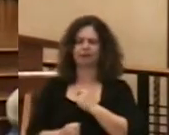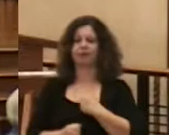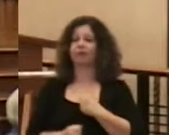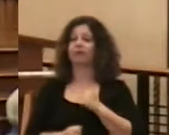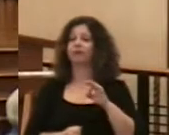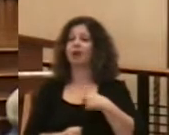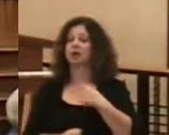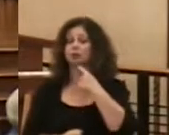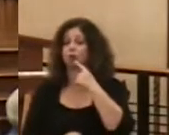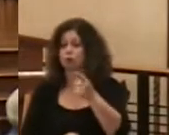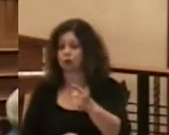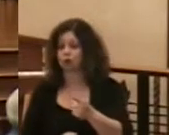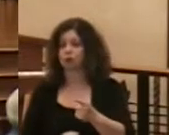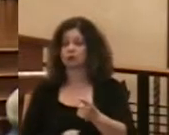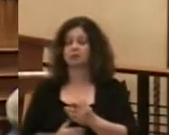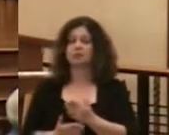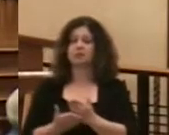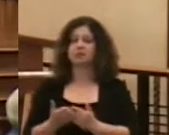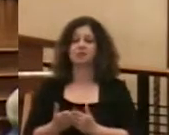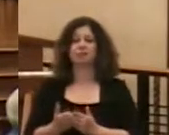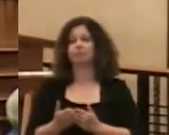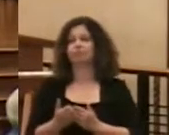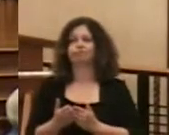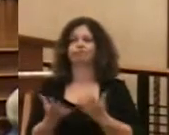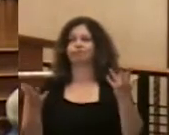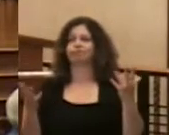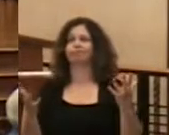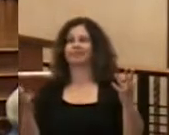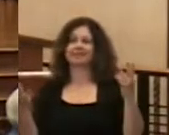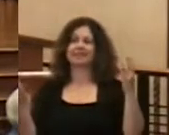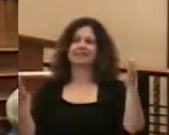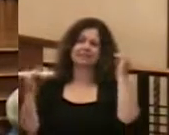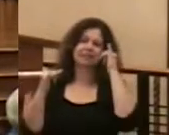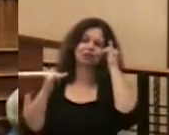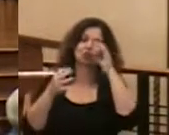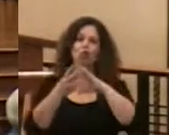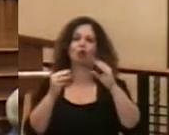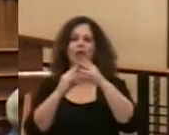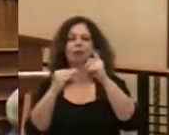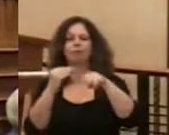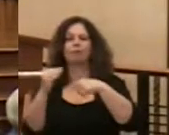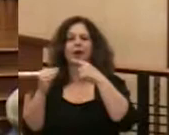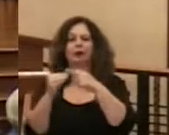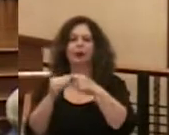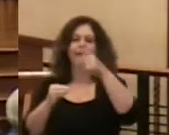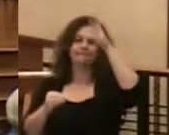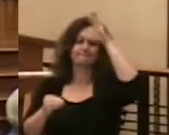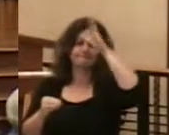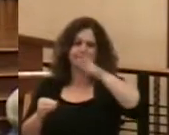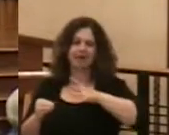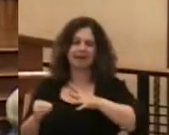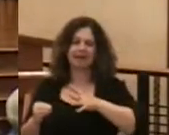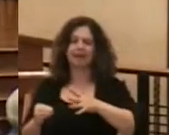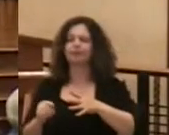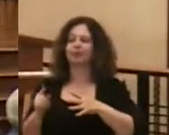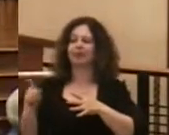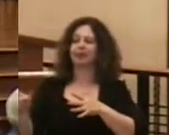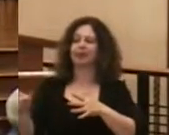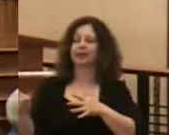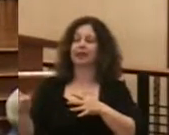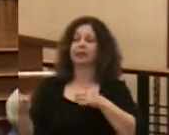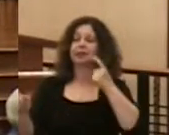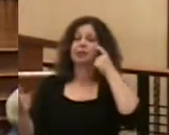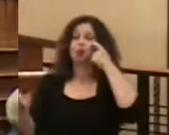you some salacious story about a man who spied a beautiful